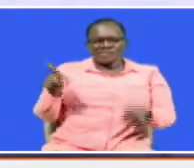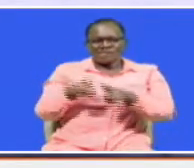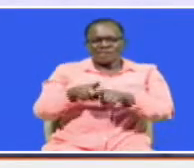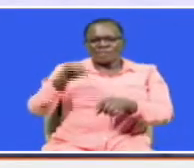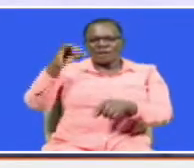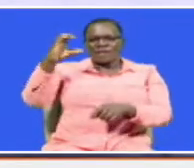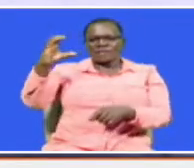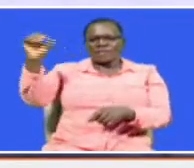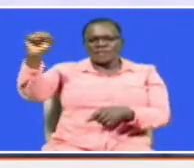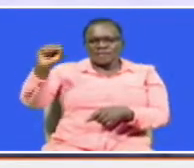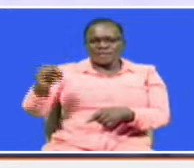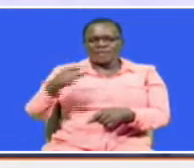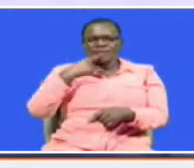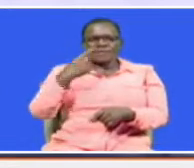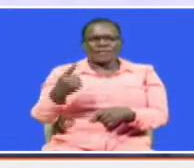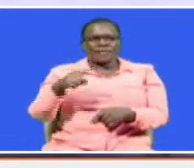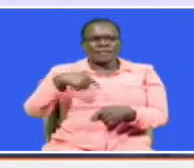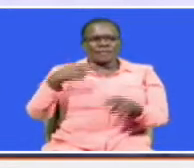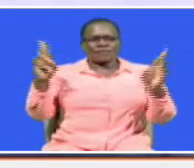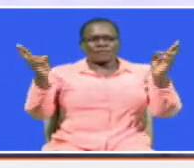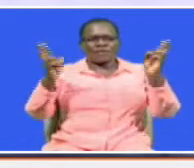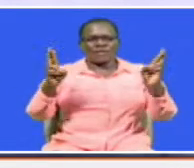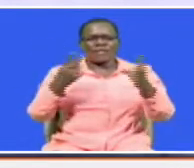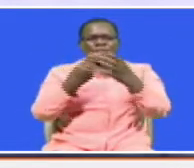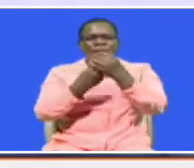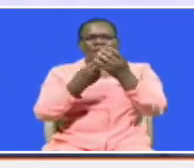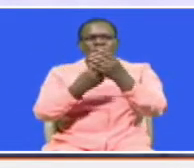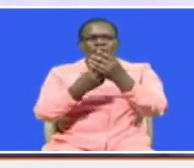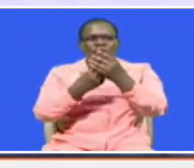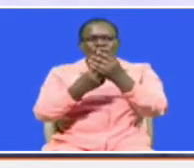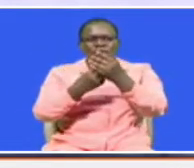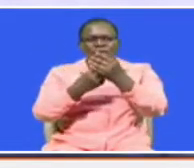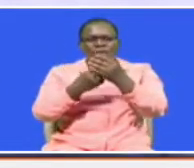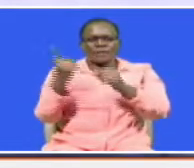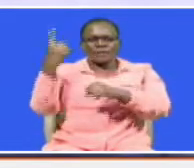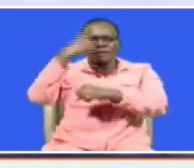ICS or institute, we are ready to partner with Deista University and the church.